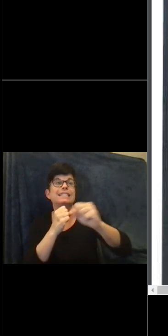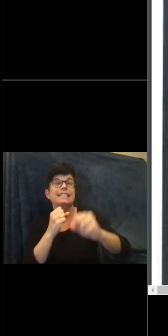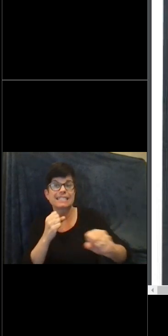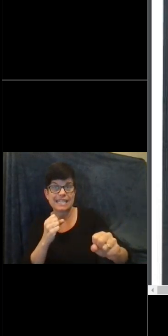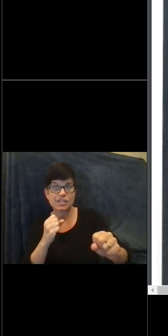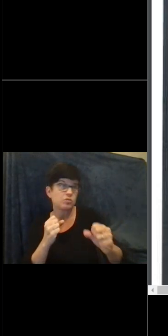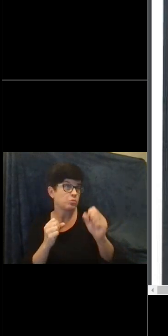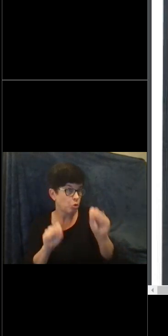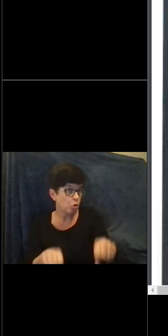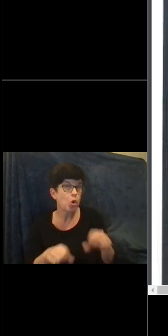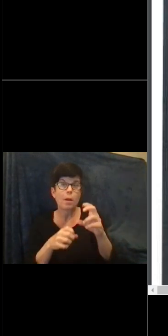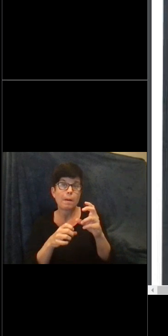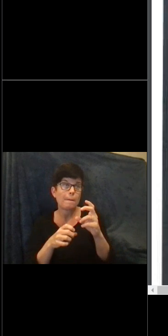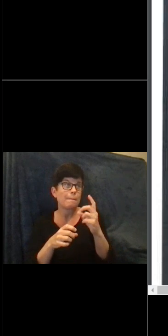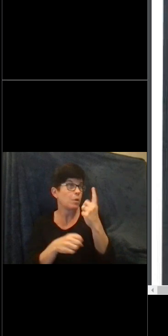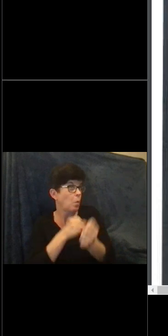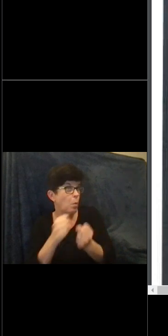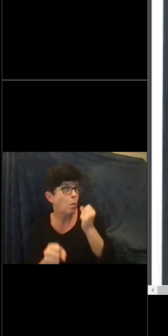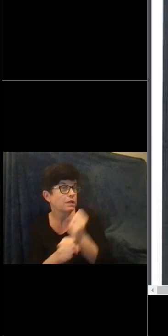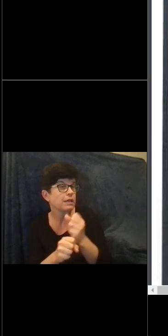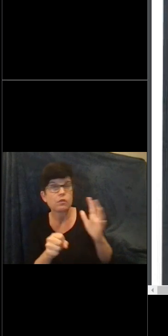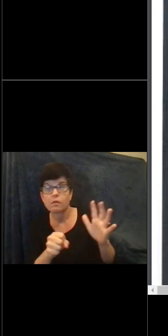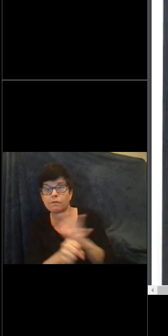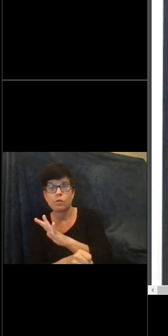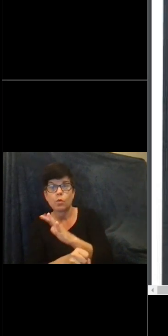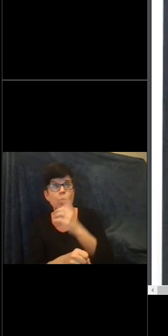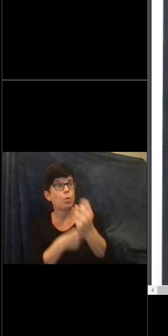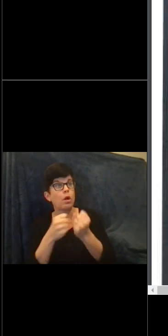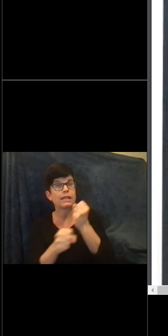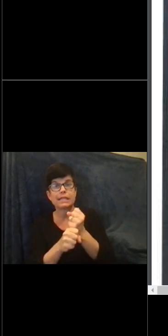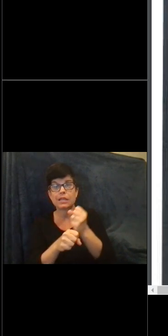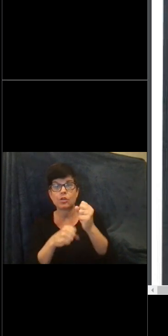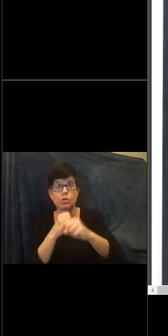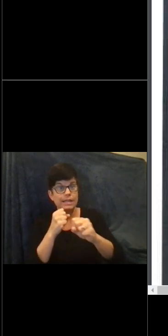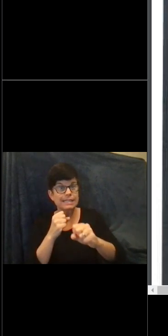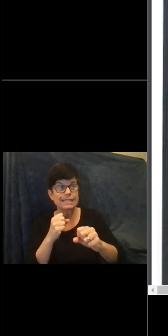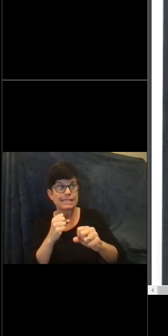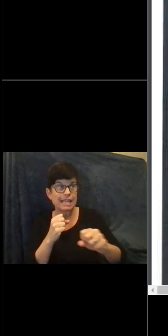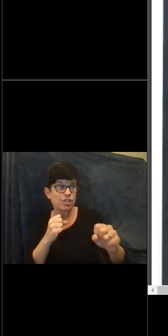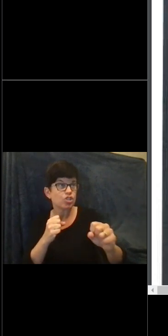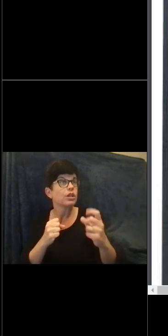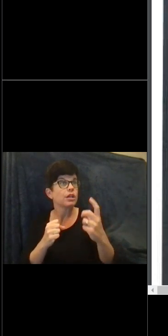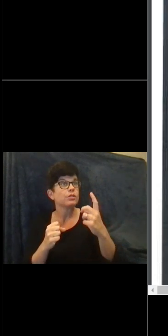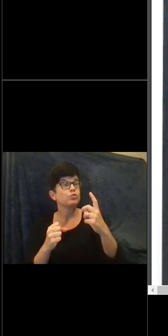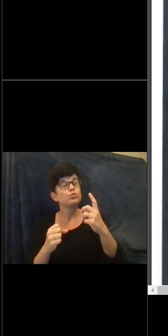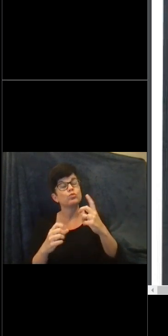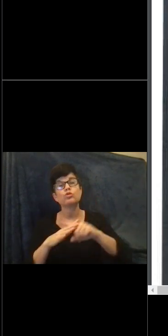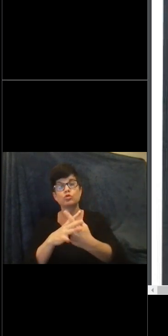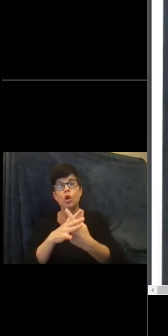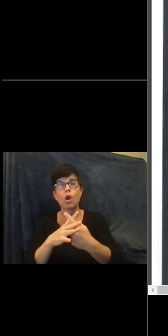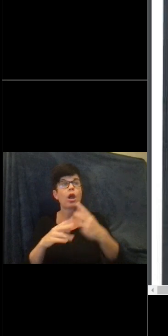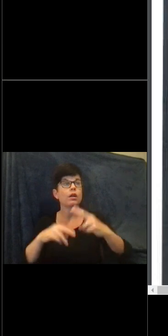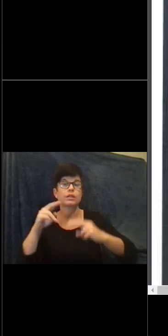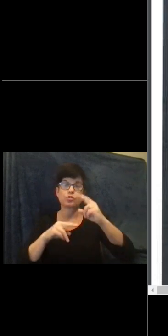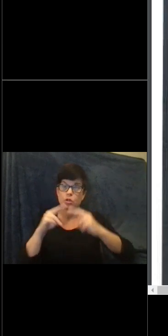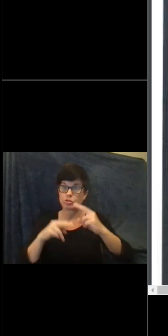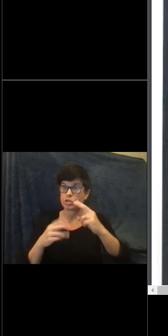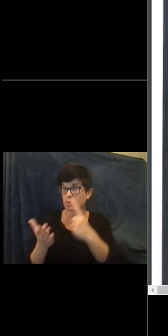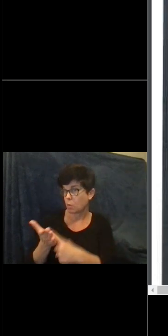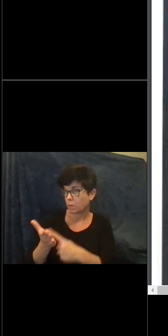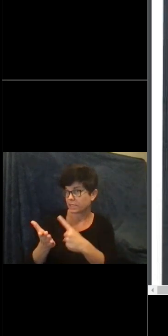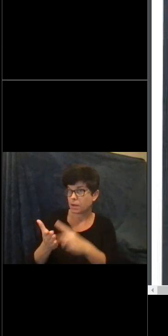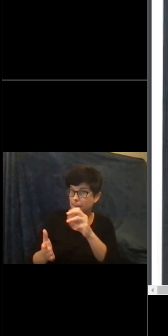year instead of the 6 months, maybe like a full year extension for commencement of construction, which is what we talked about. And I know that, Mayor, that's something that